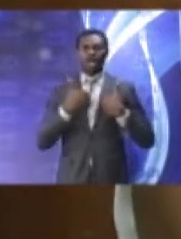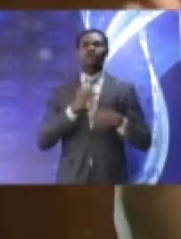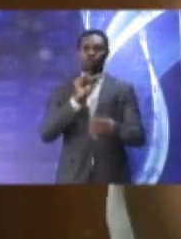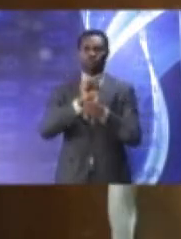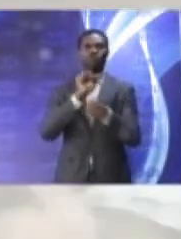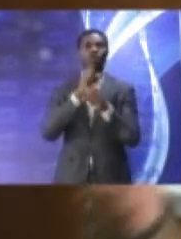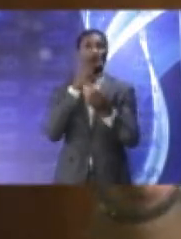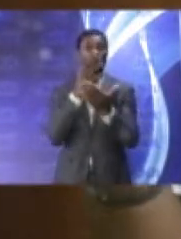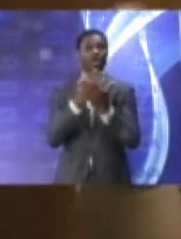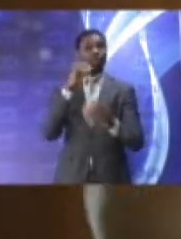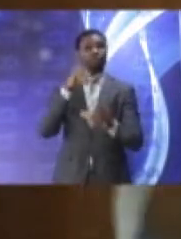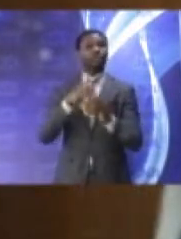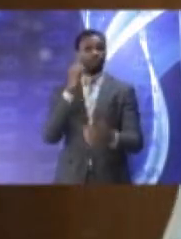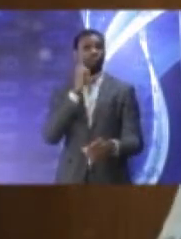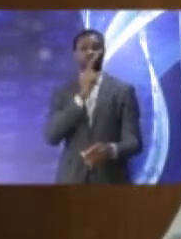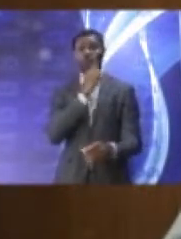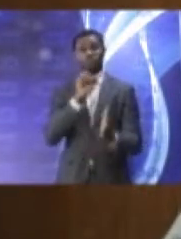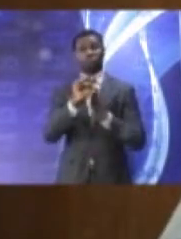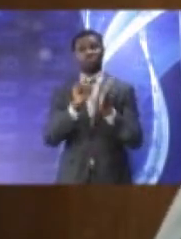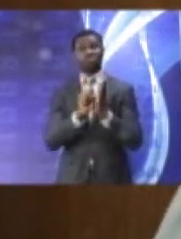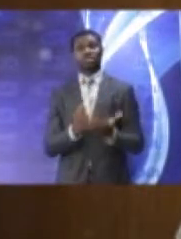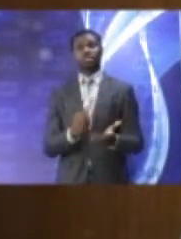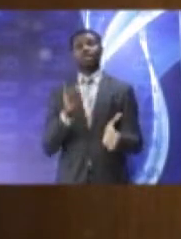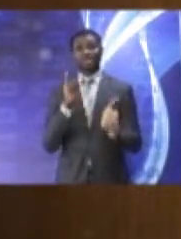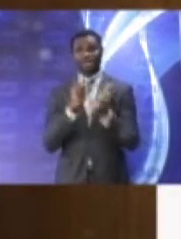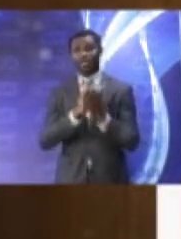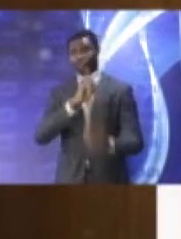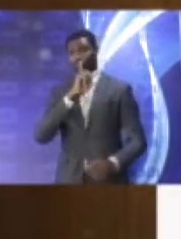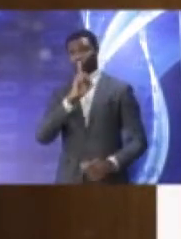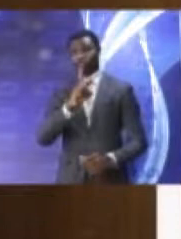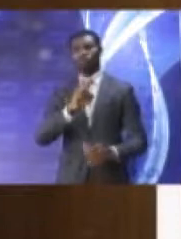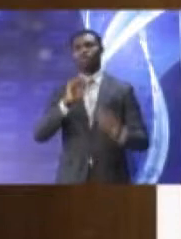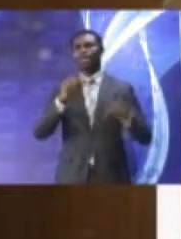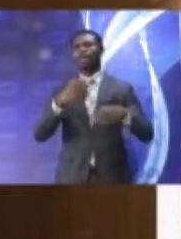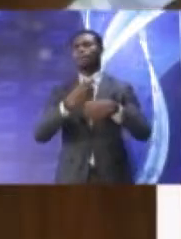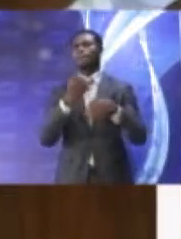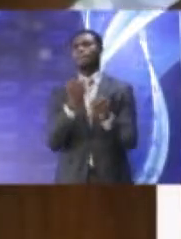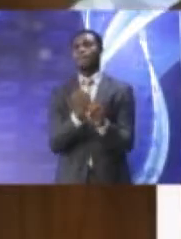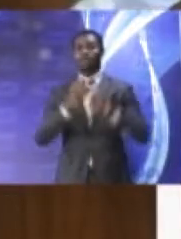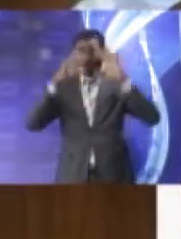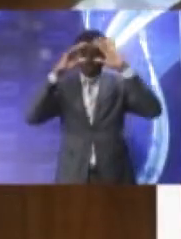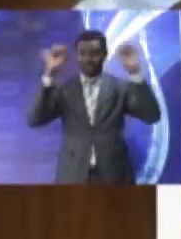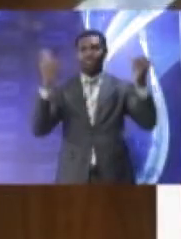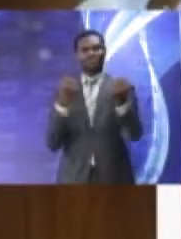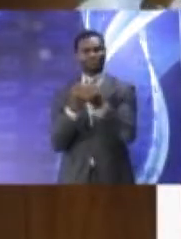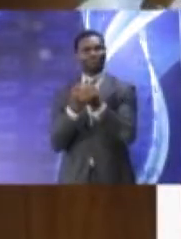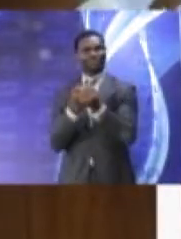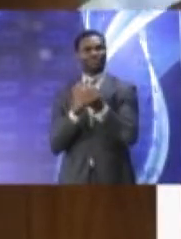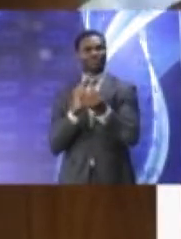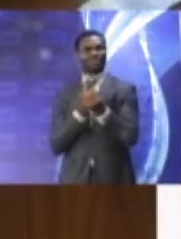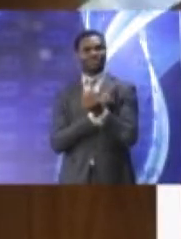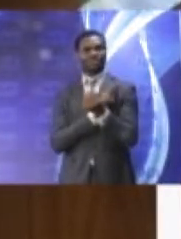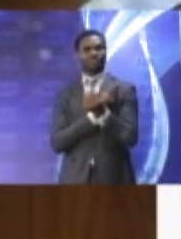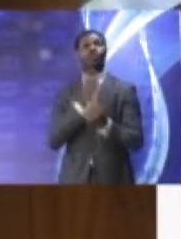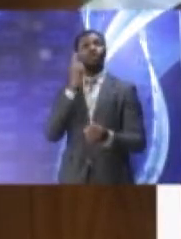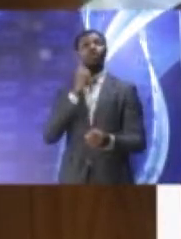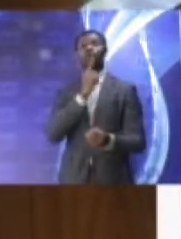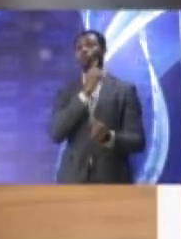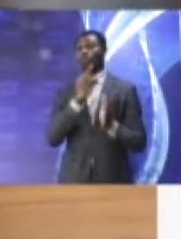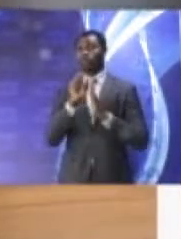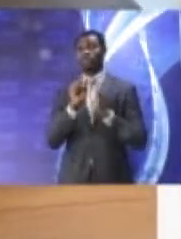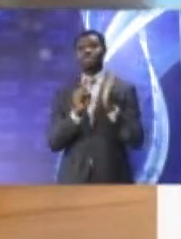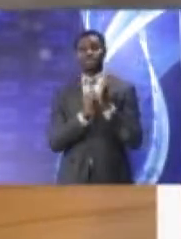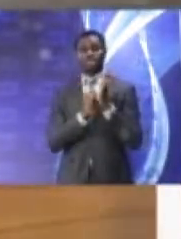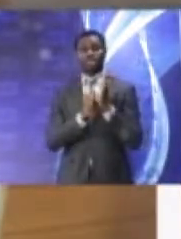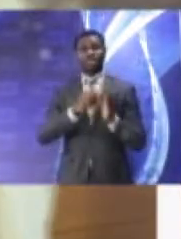well in Ondo State. That can go for the president supporting you. Ondo State governorship election comes up on the 10th